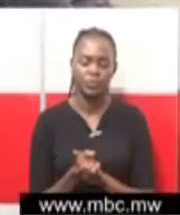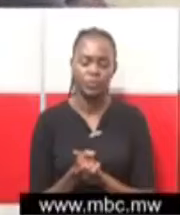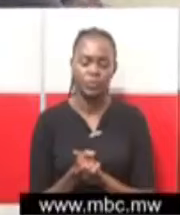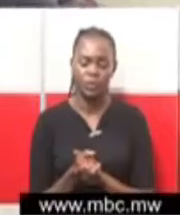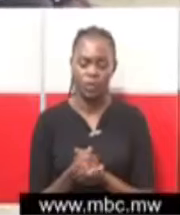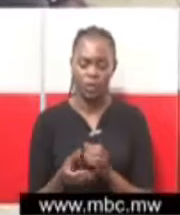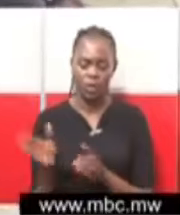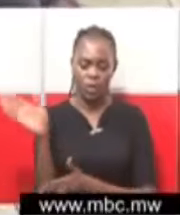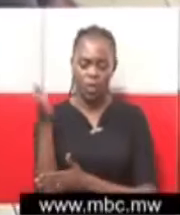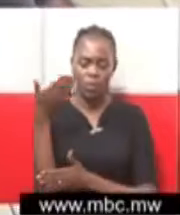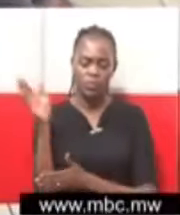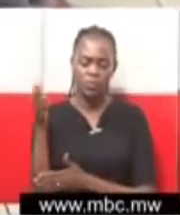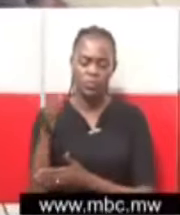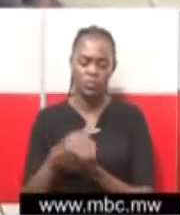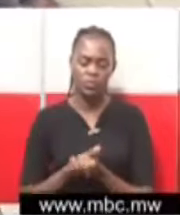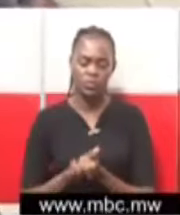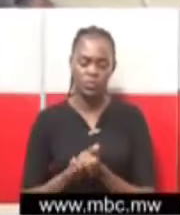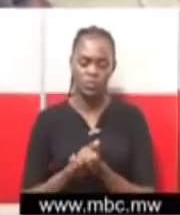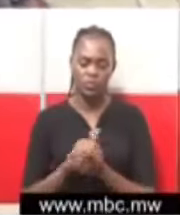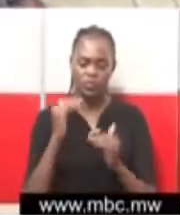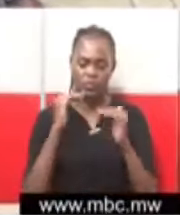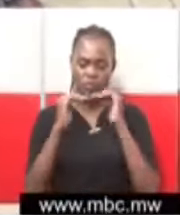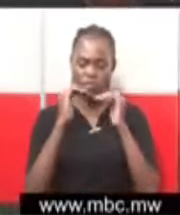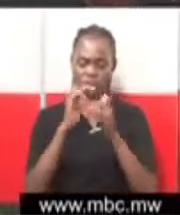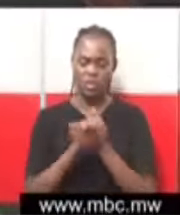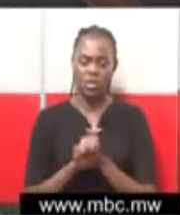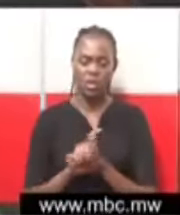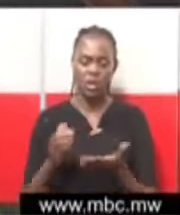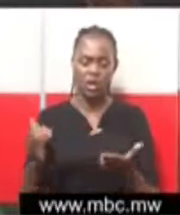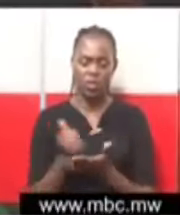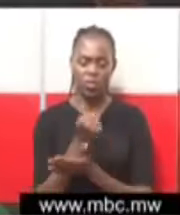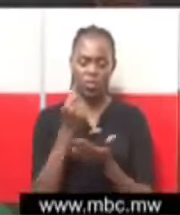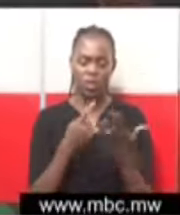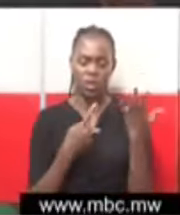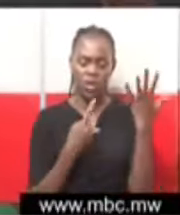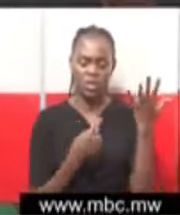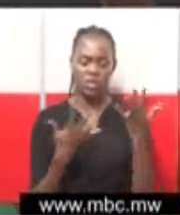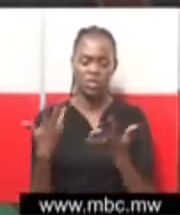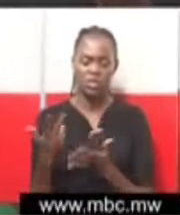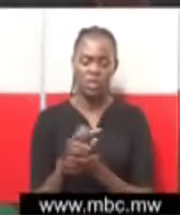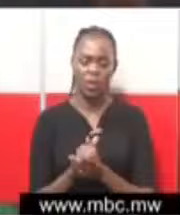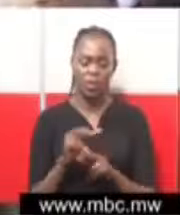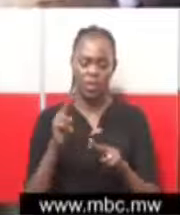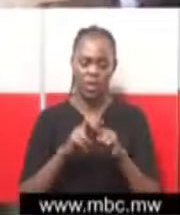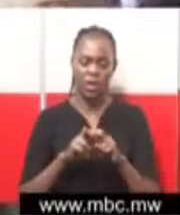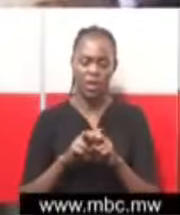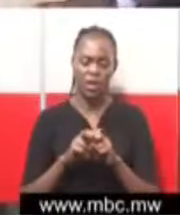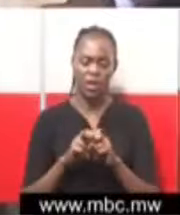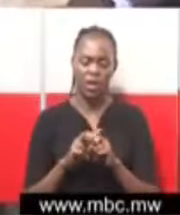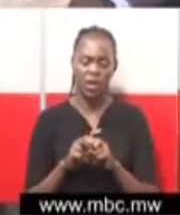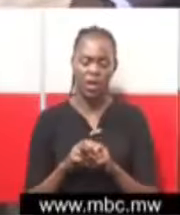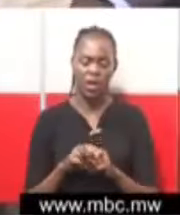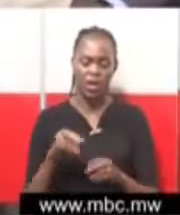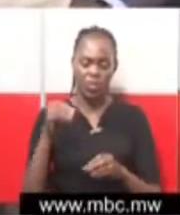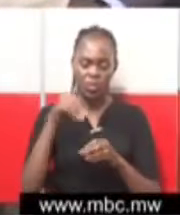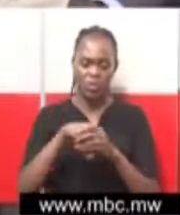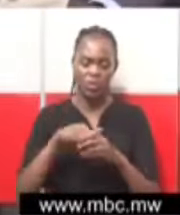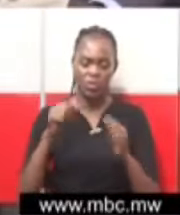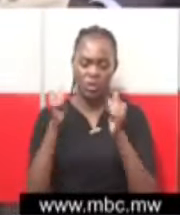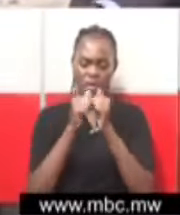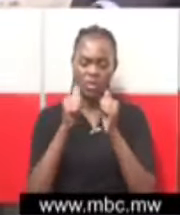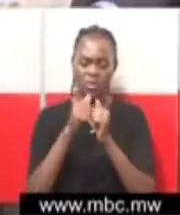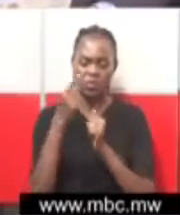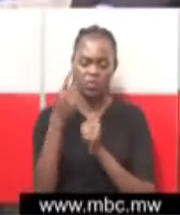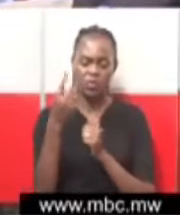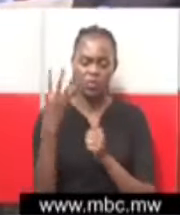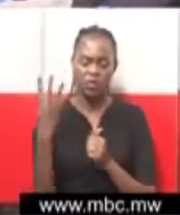According to the Ministry of Gender, only 56 women won out of the 457 seats available in local government elections in 2014, and